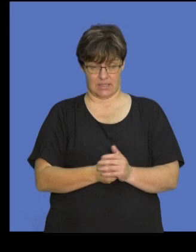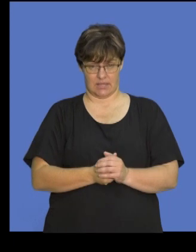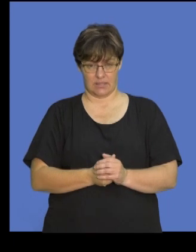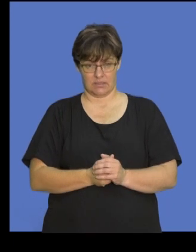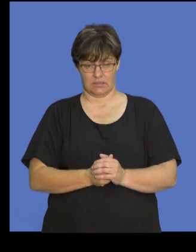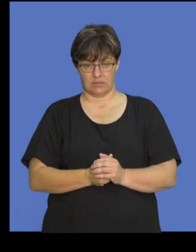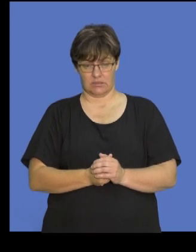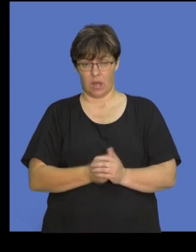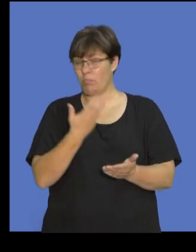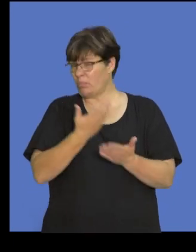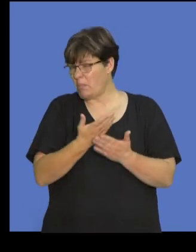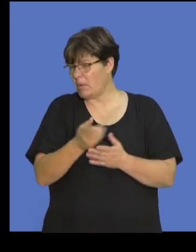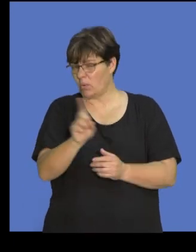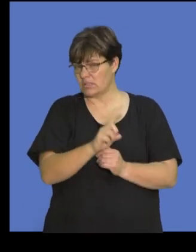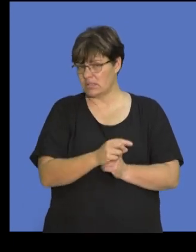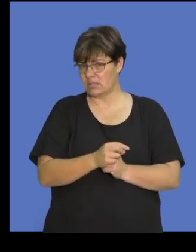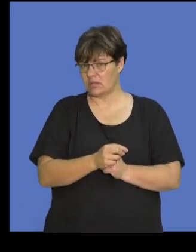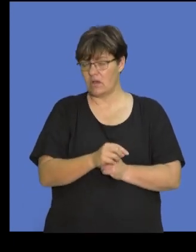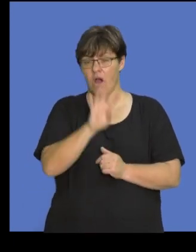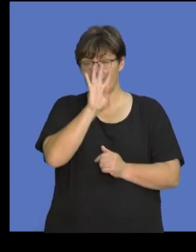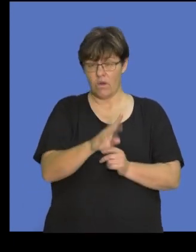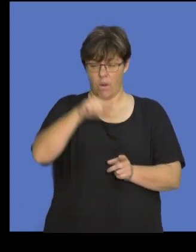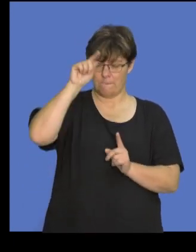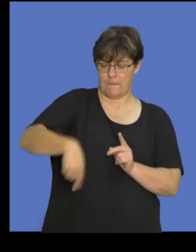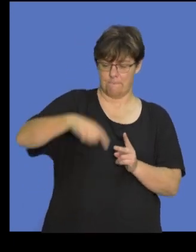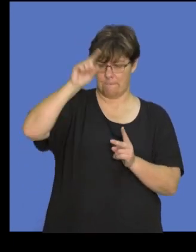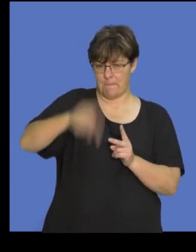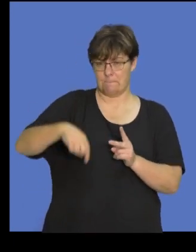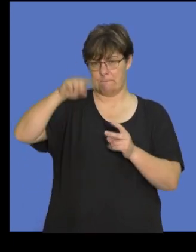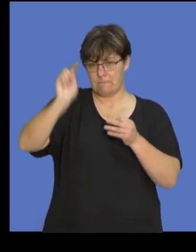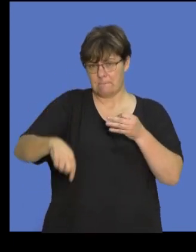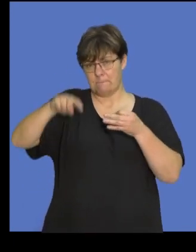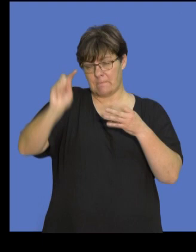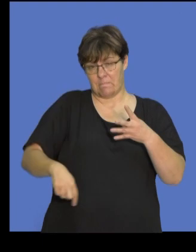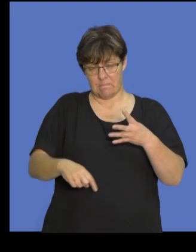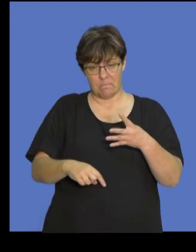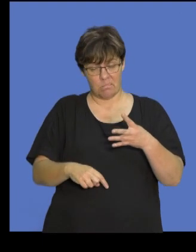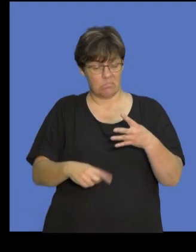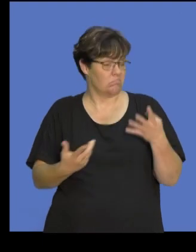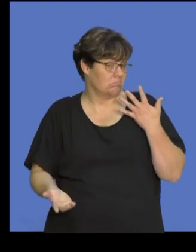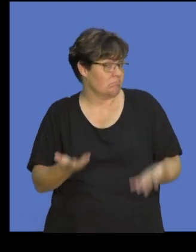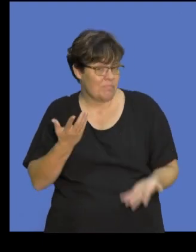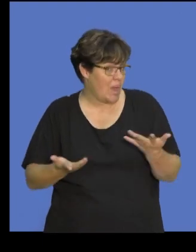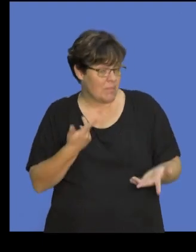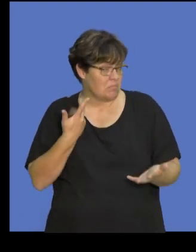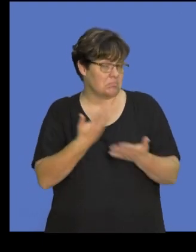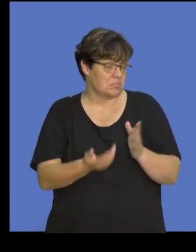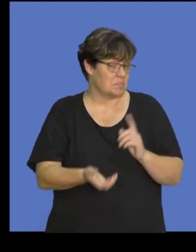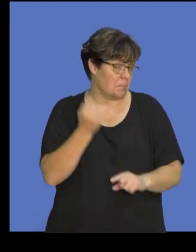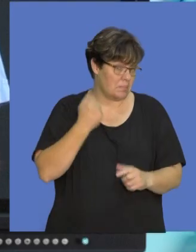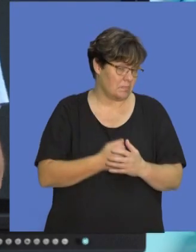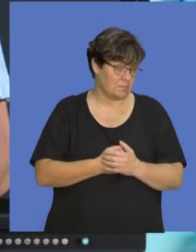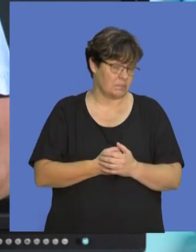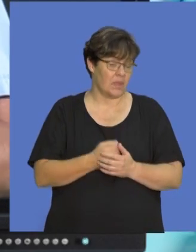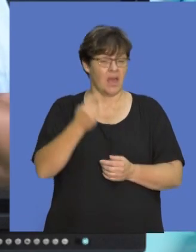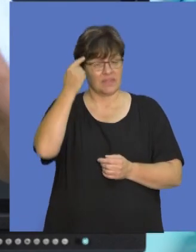will the theoretical probability be after 4 spins? Got any ideas about what we could be